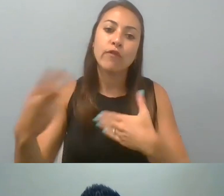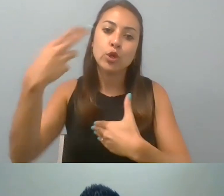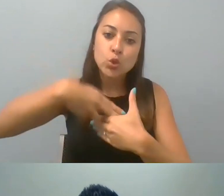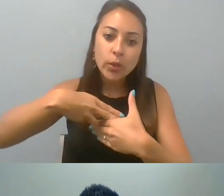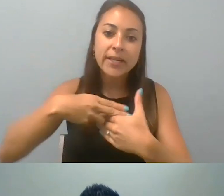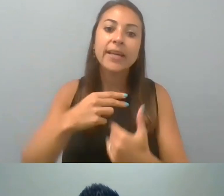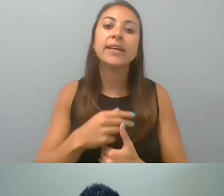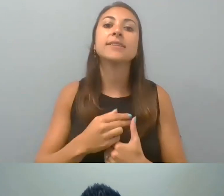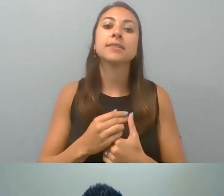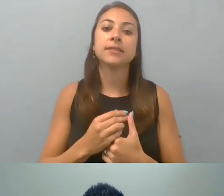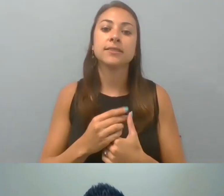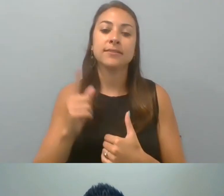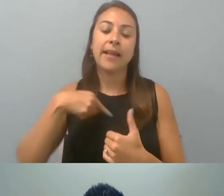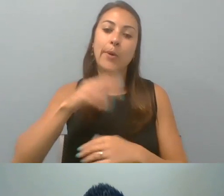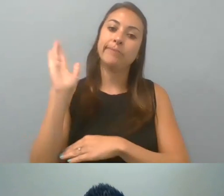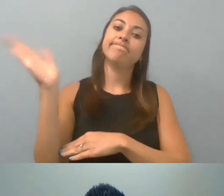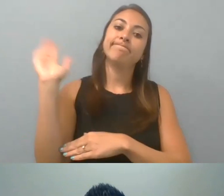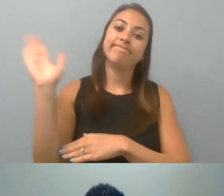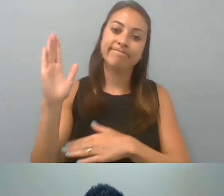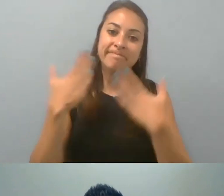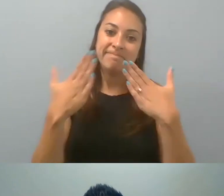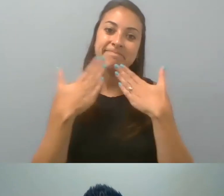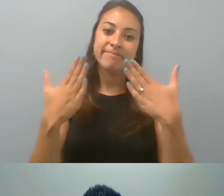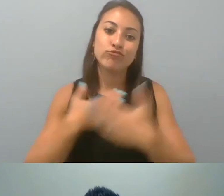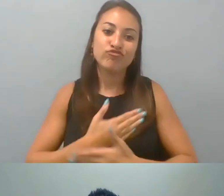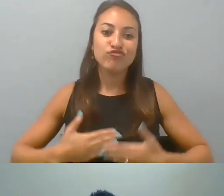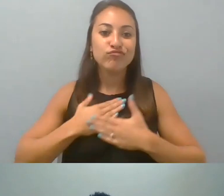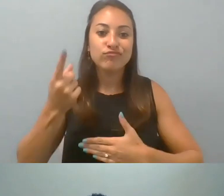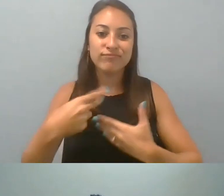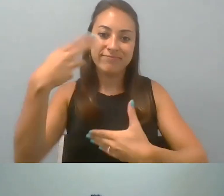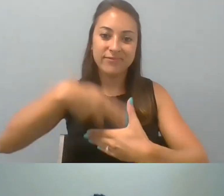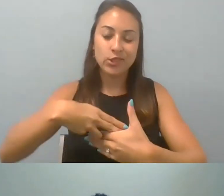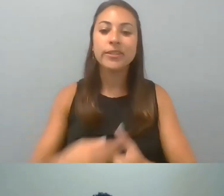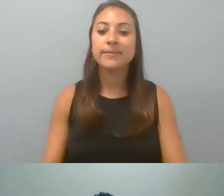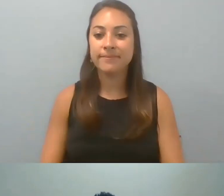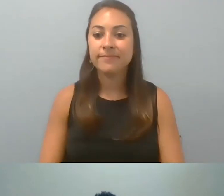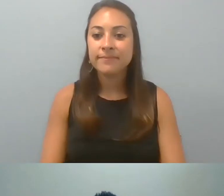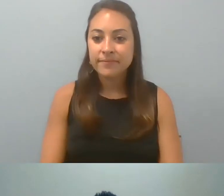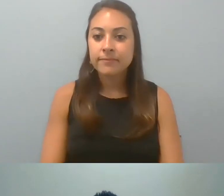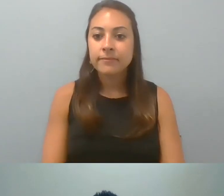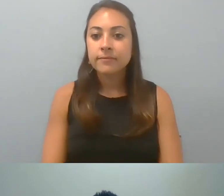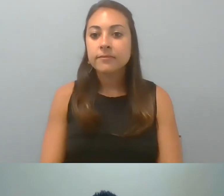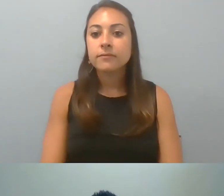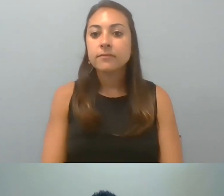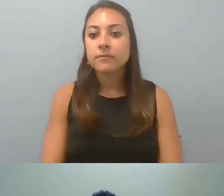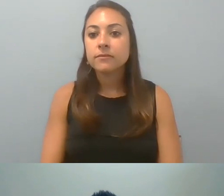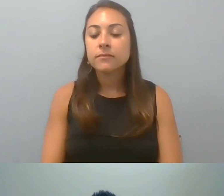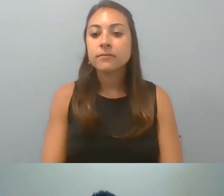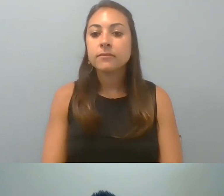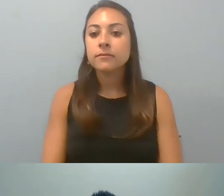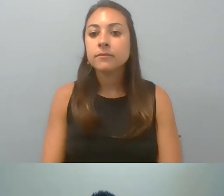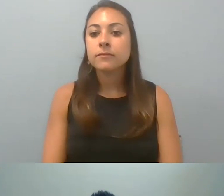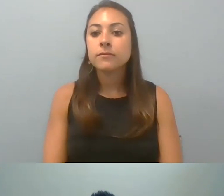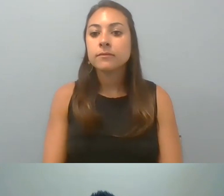coming to this webinar. This has been really great, very informative. And Jesse and Bobby, if you wanted